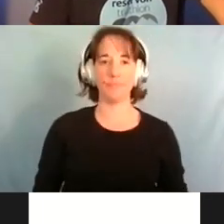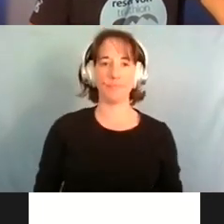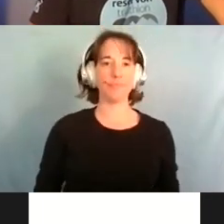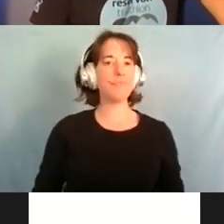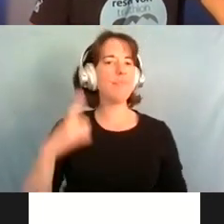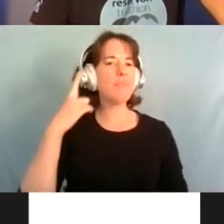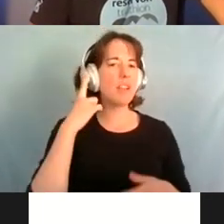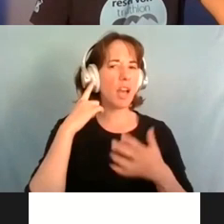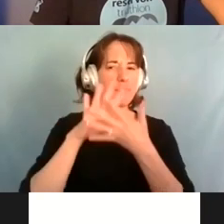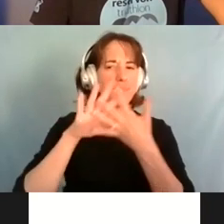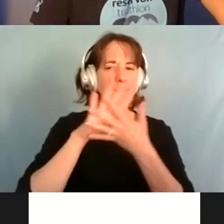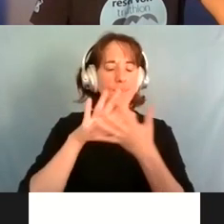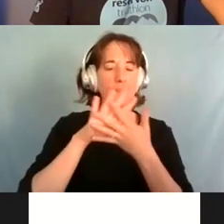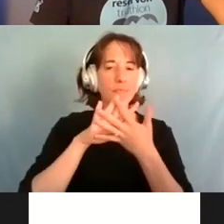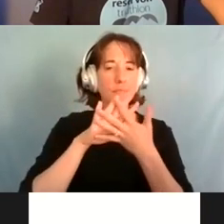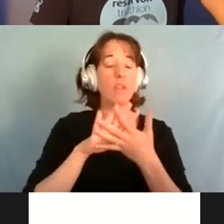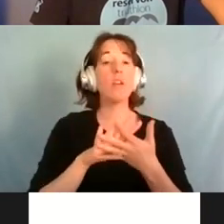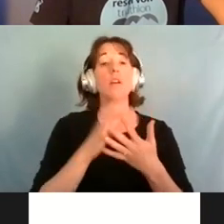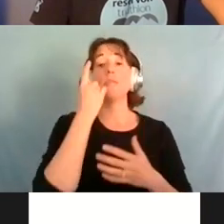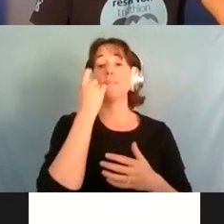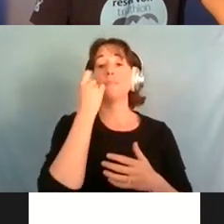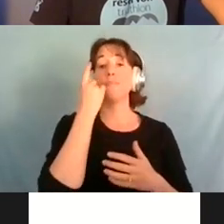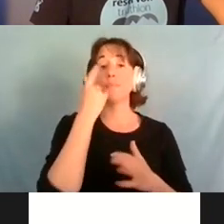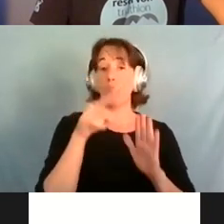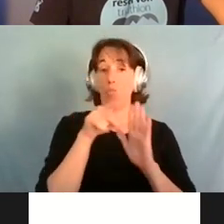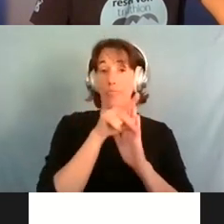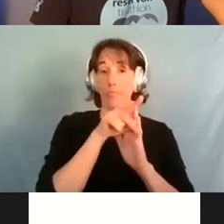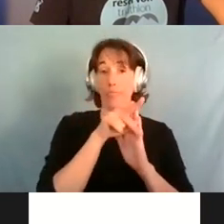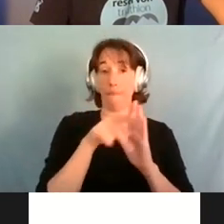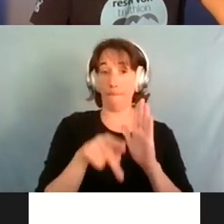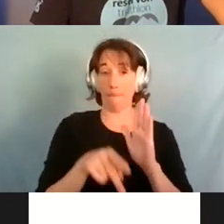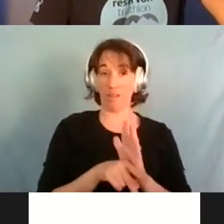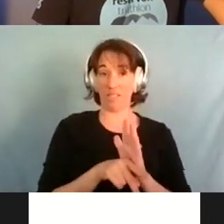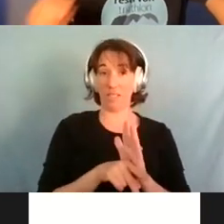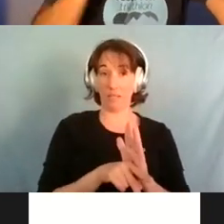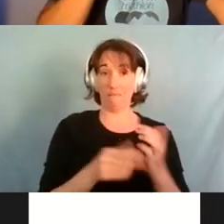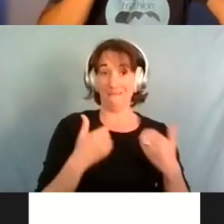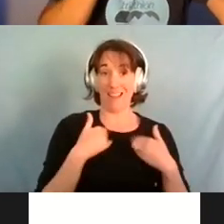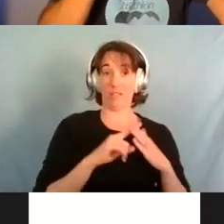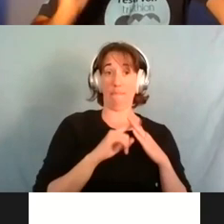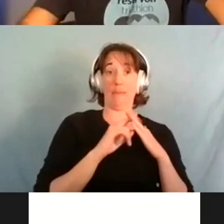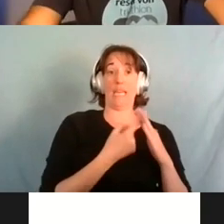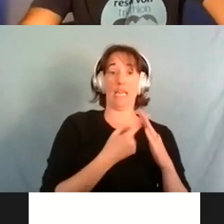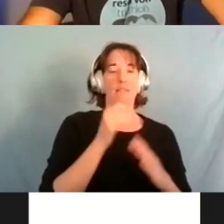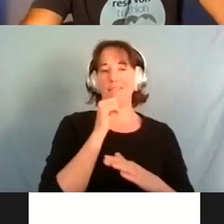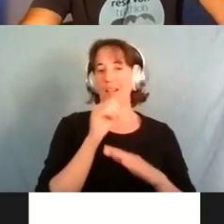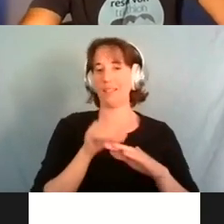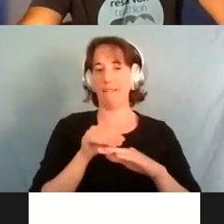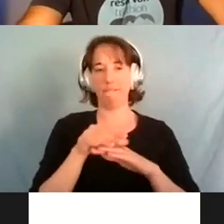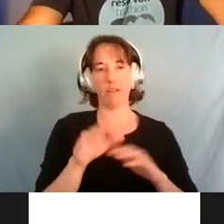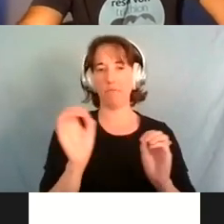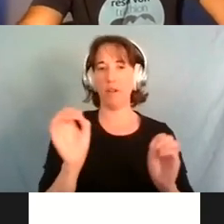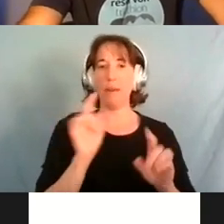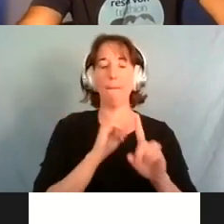its policy the policy it starts with does not affect anything. It just goes straight for the best